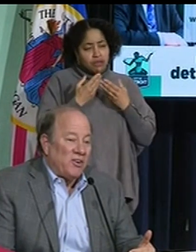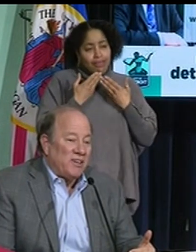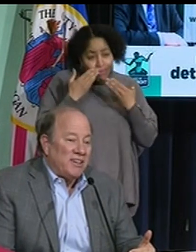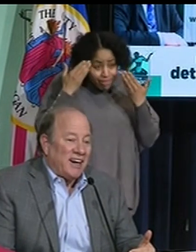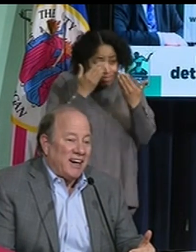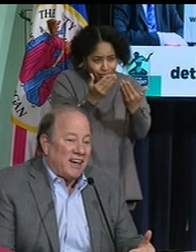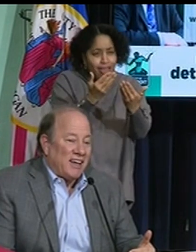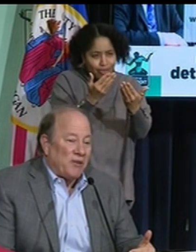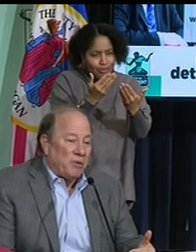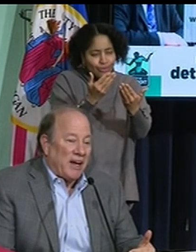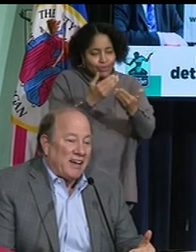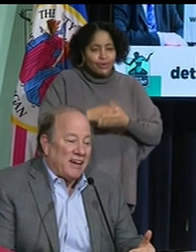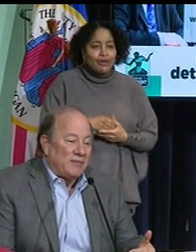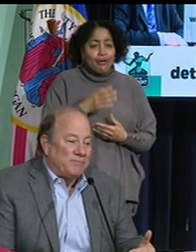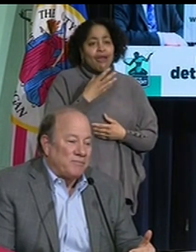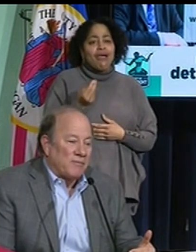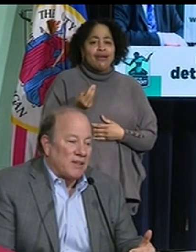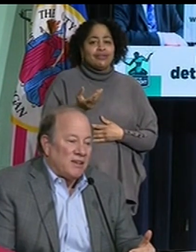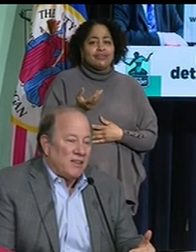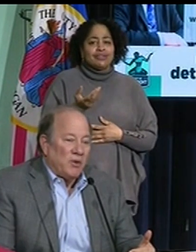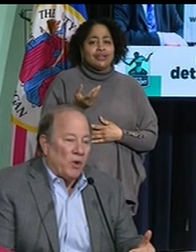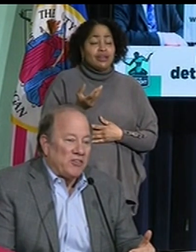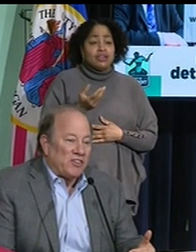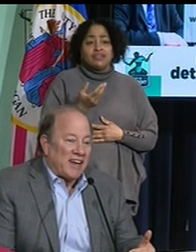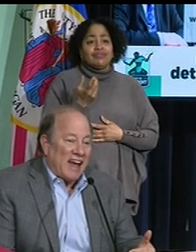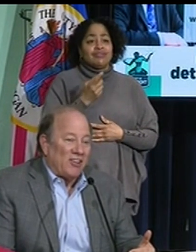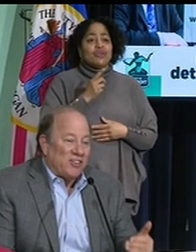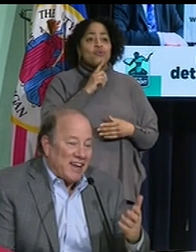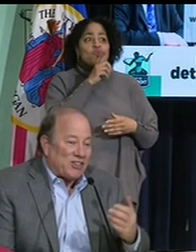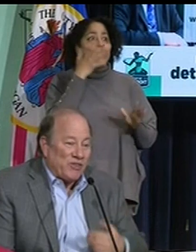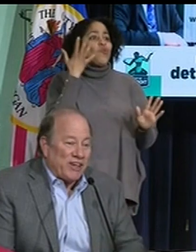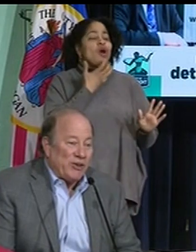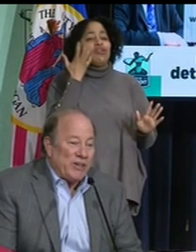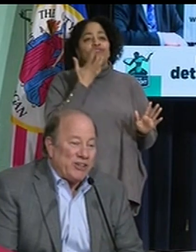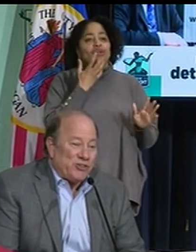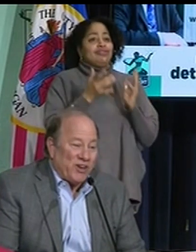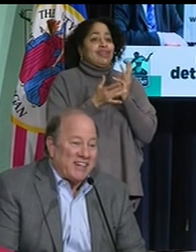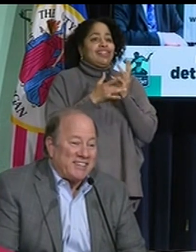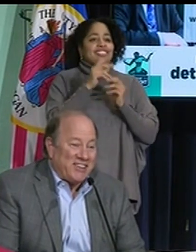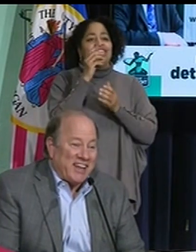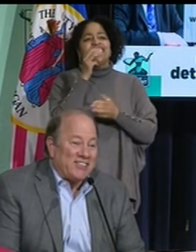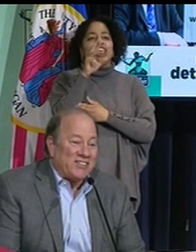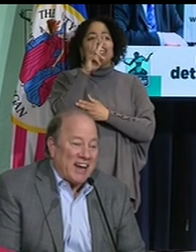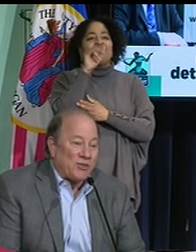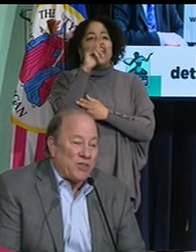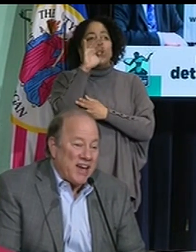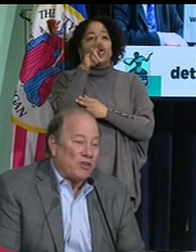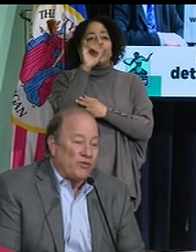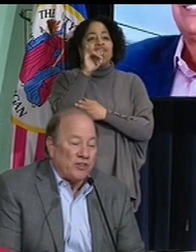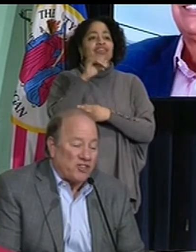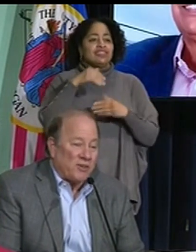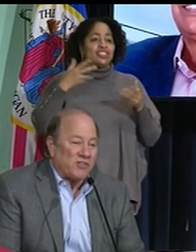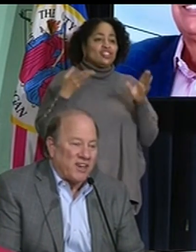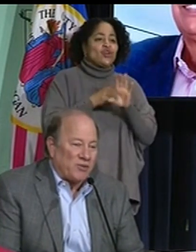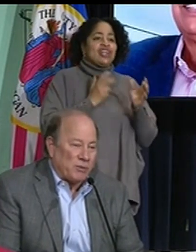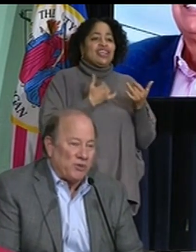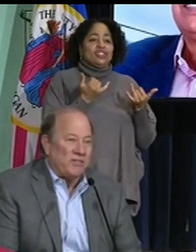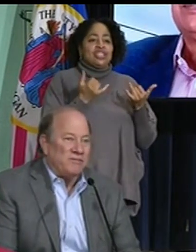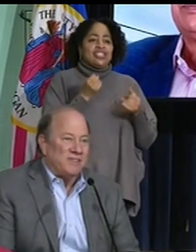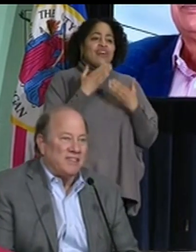thank you. And by the wonders of technology, Dr. Vedicuti is joining us here today. So, Doctor, thank you for this